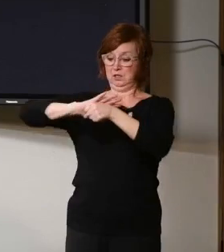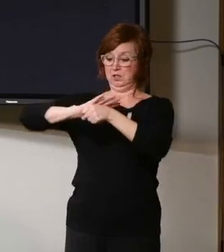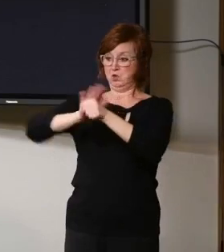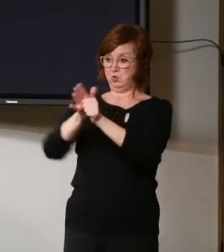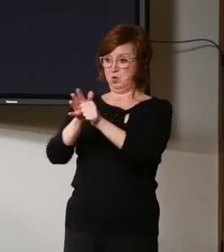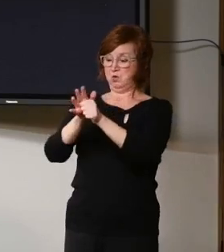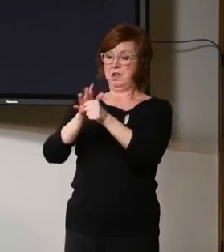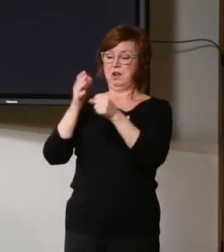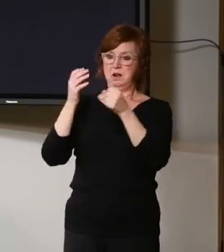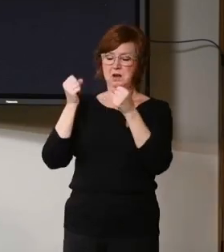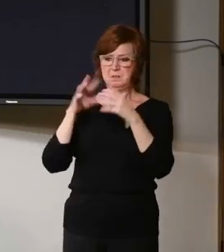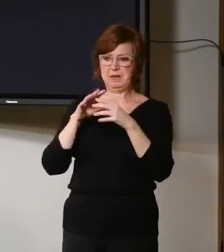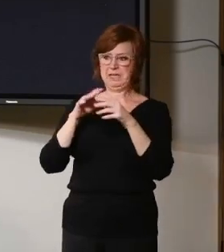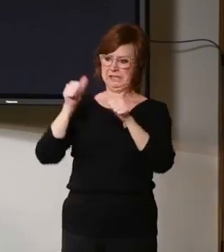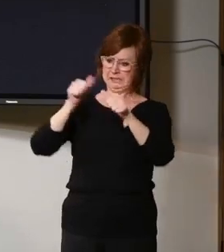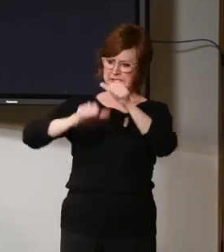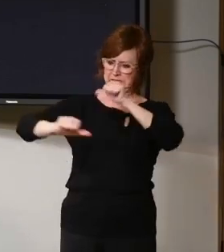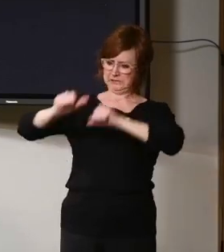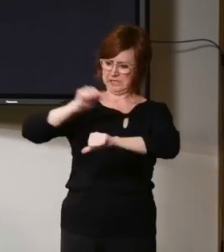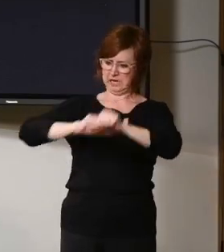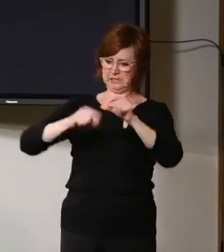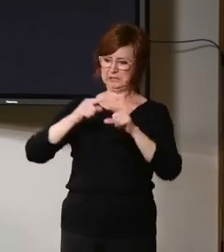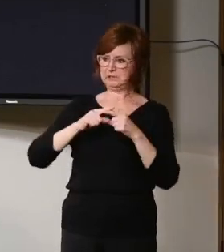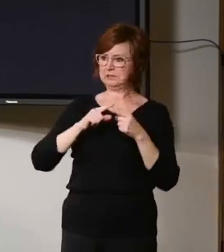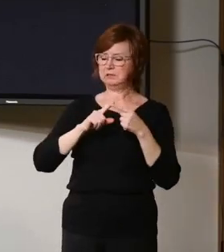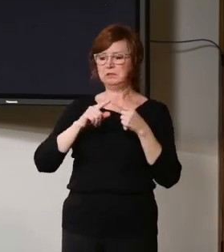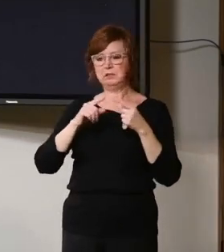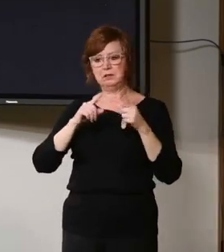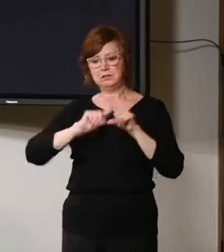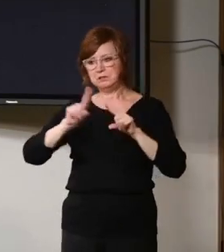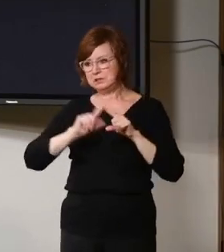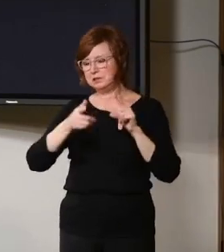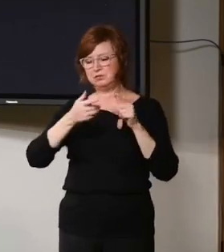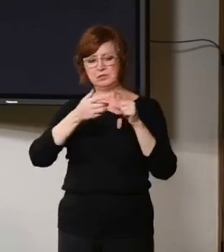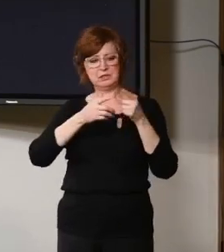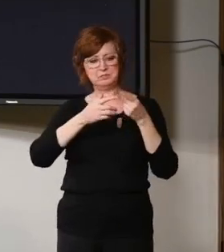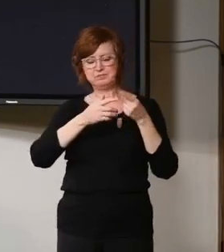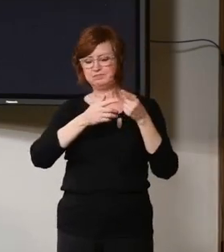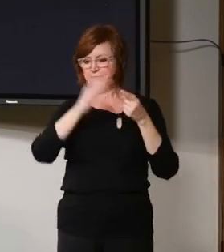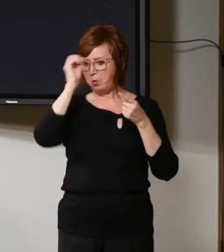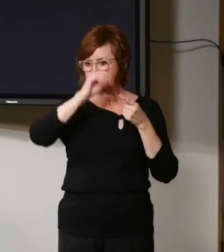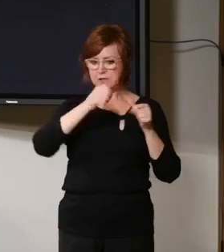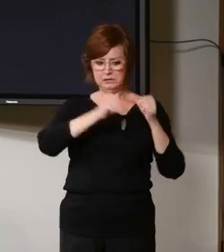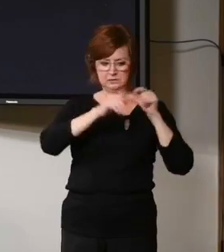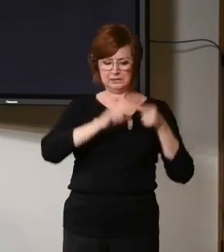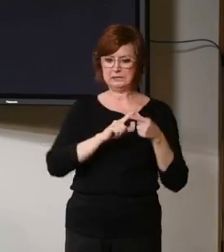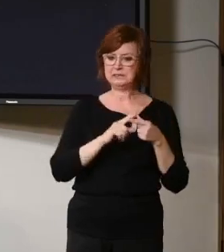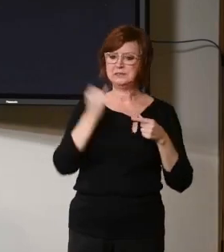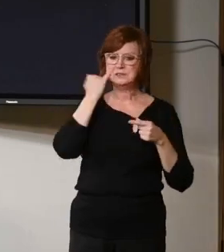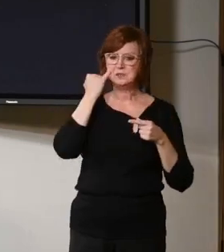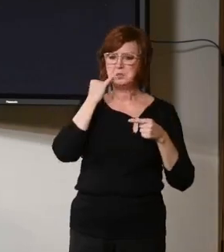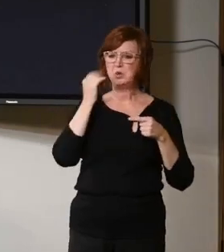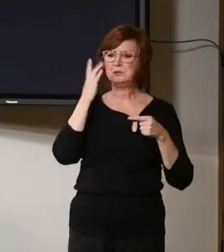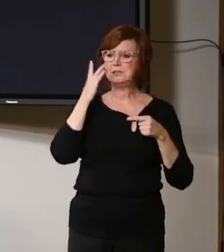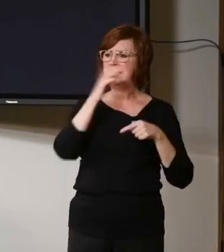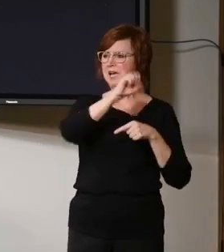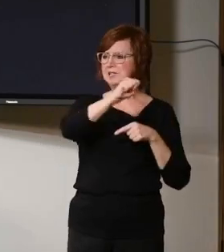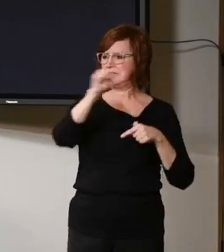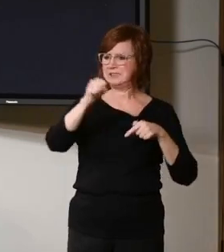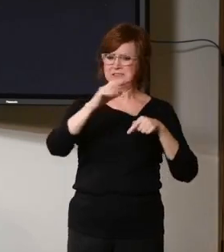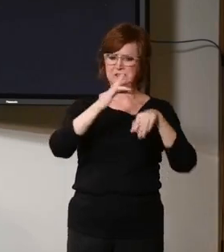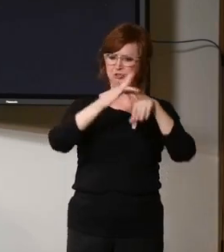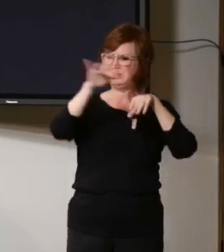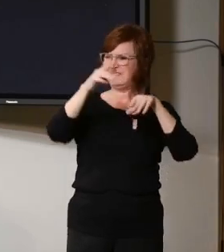science reviews where they say that maybe if it's a stainless steel surface, it can live for more than a day. If it's a porous surface